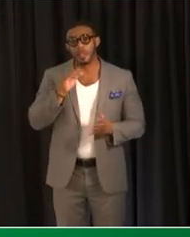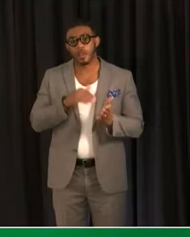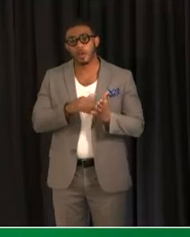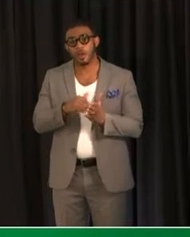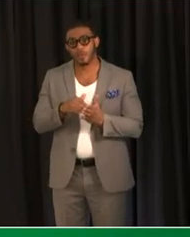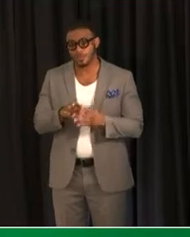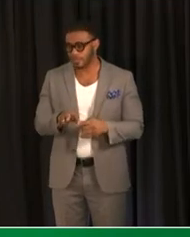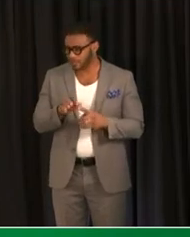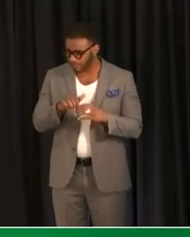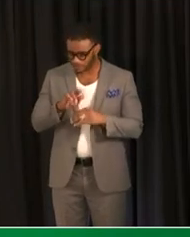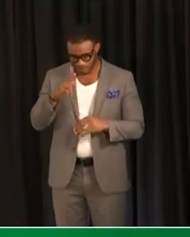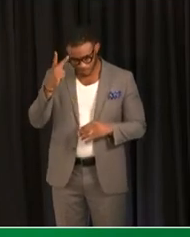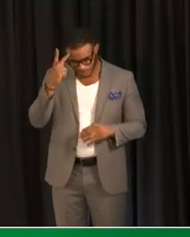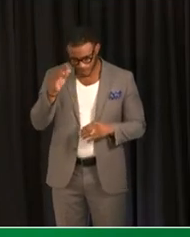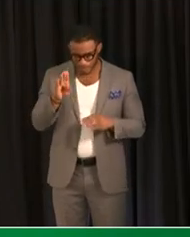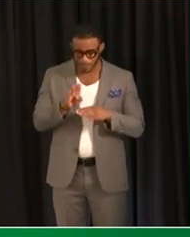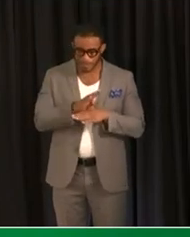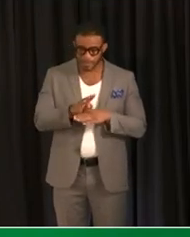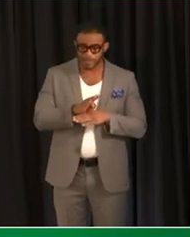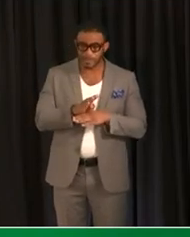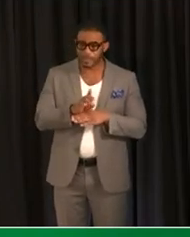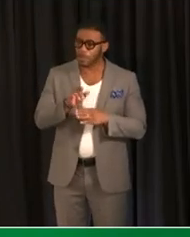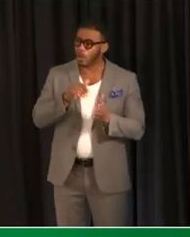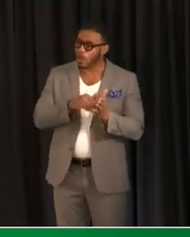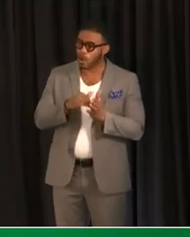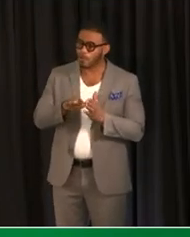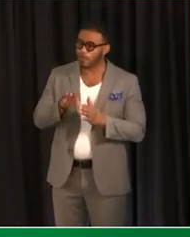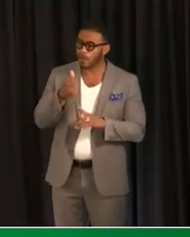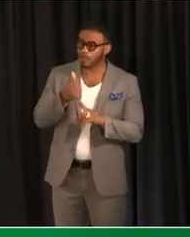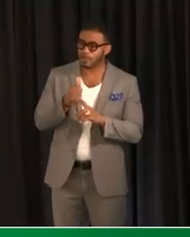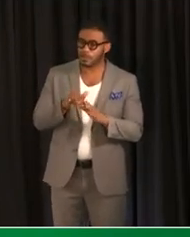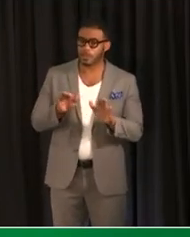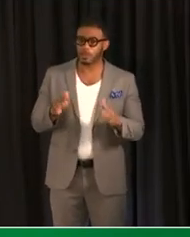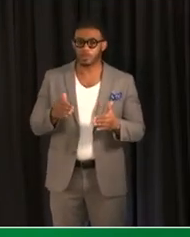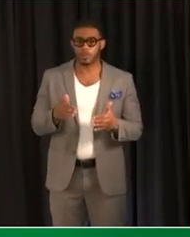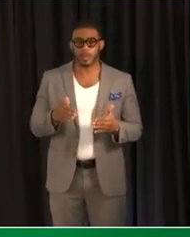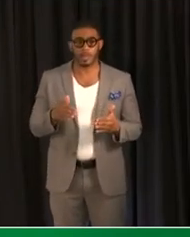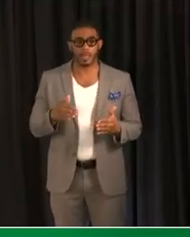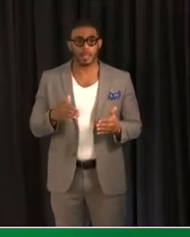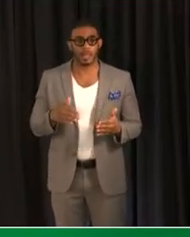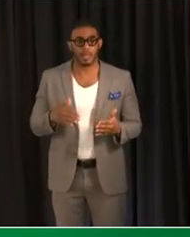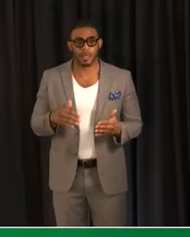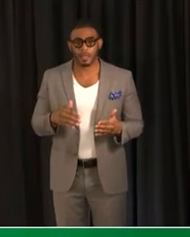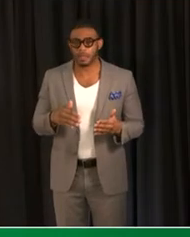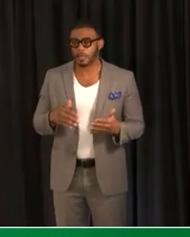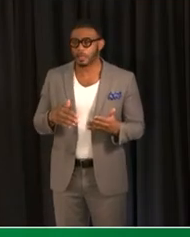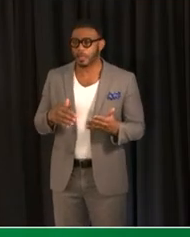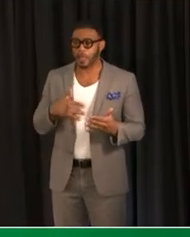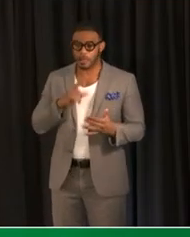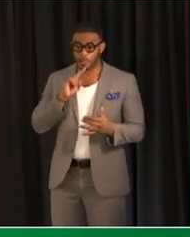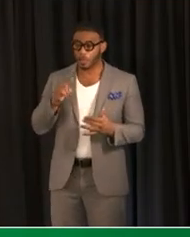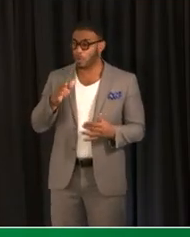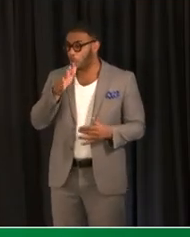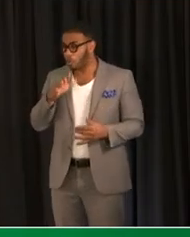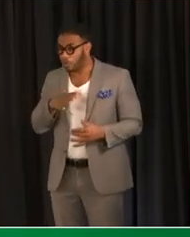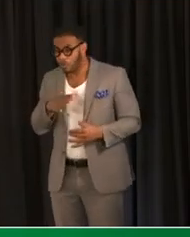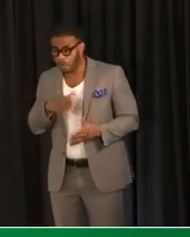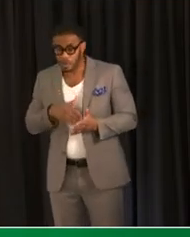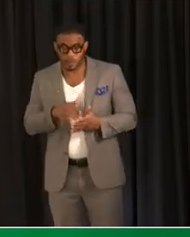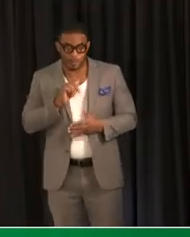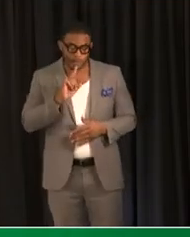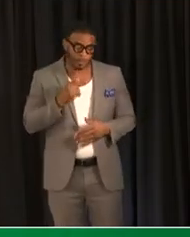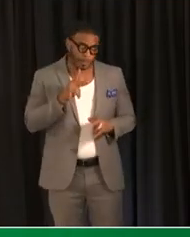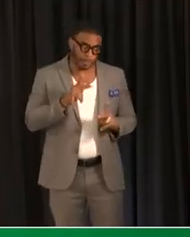I think often, especially in politics and business, you often can find yourself in a room. Could be the only